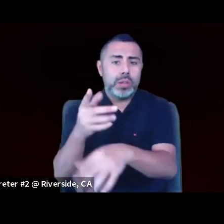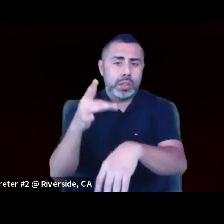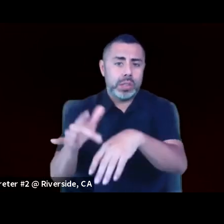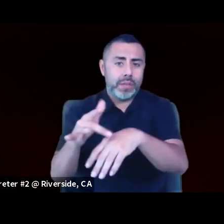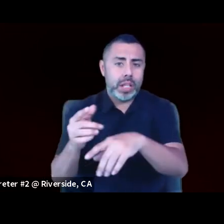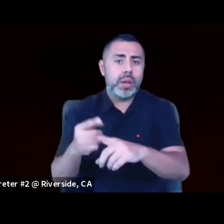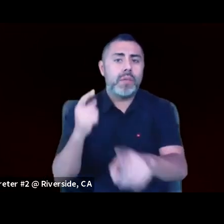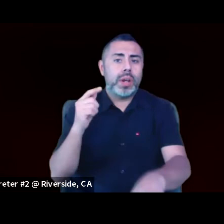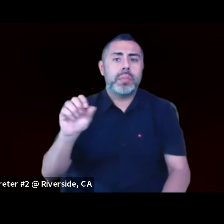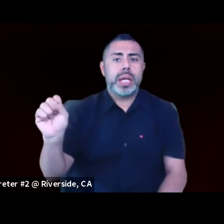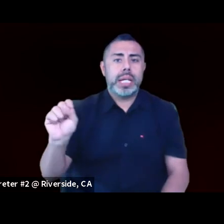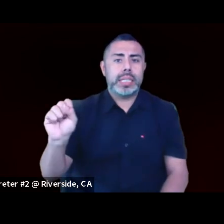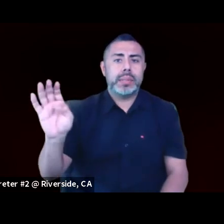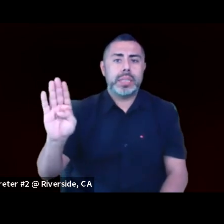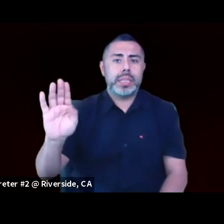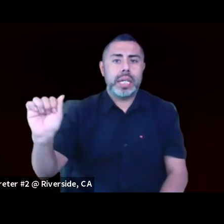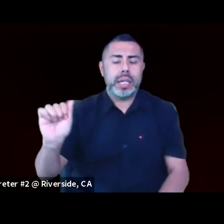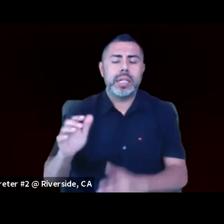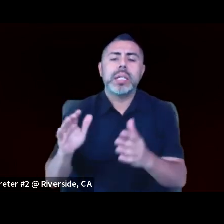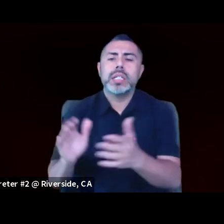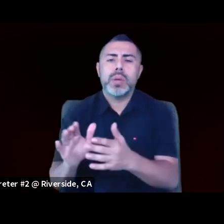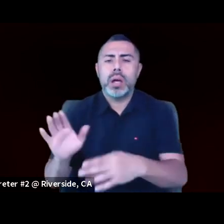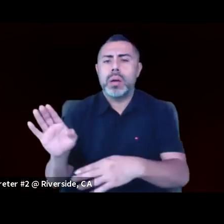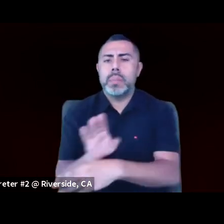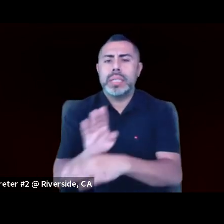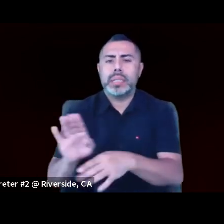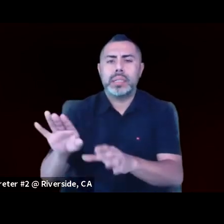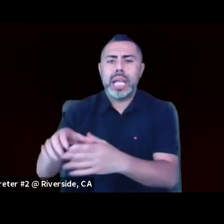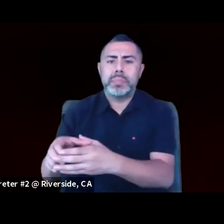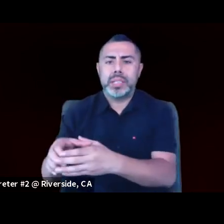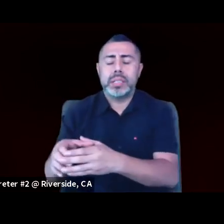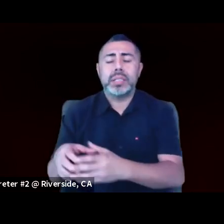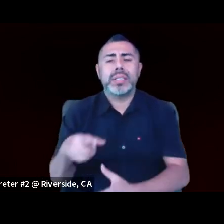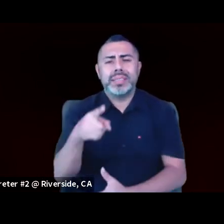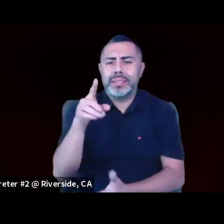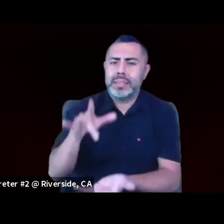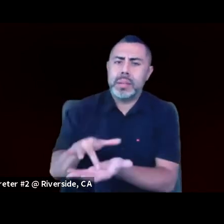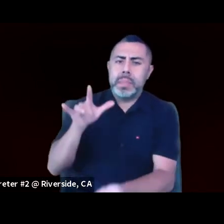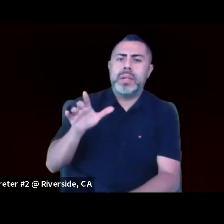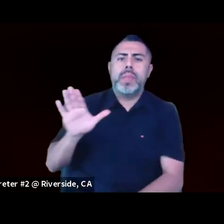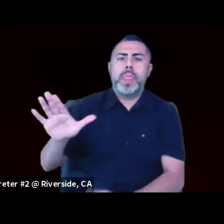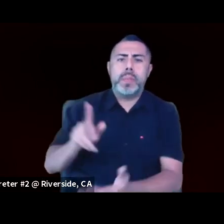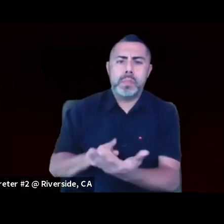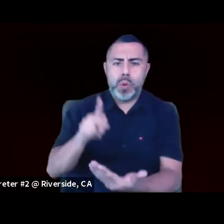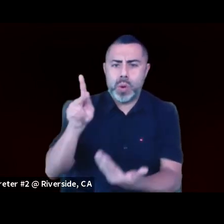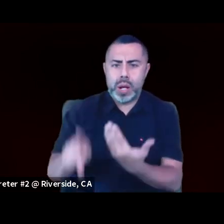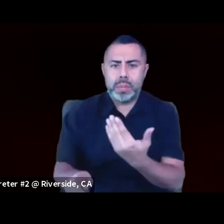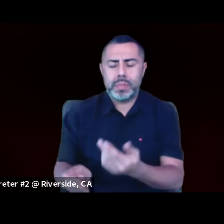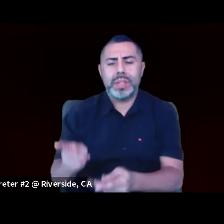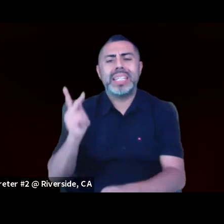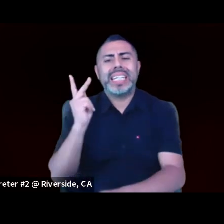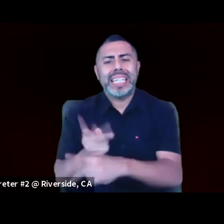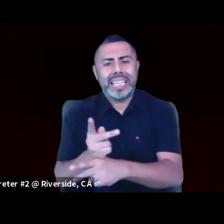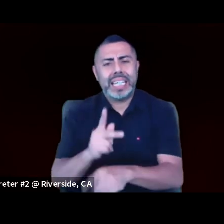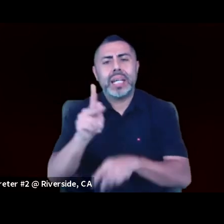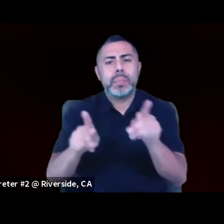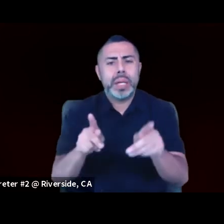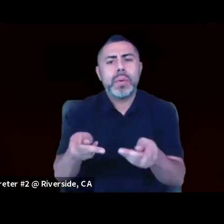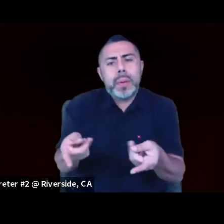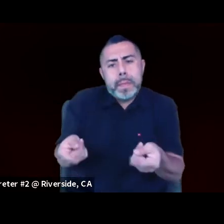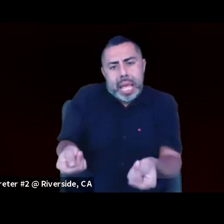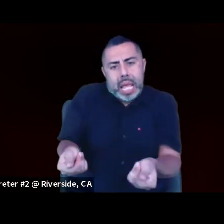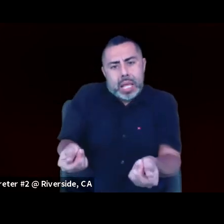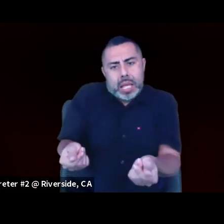Business Administration. Take advantage of that program to keep people on payroll and honor